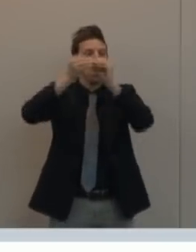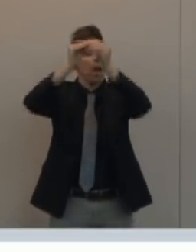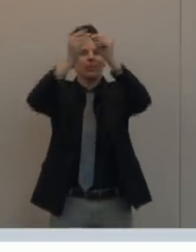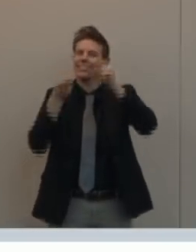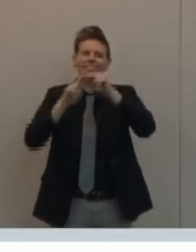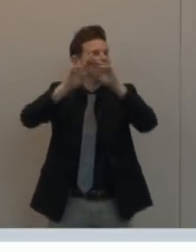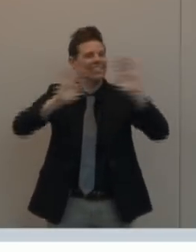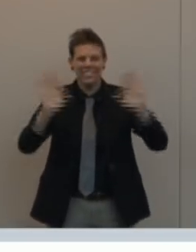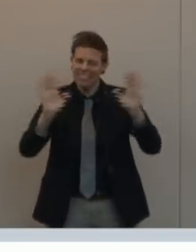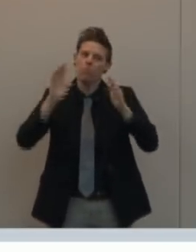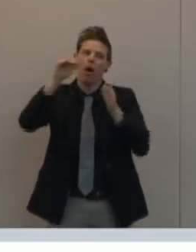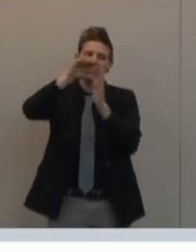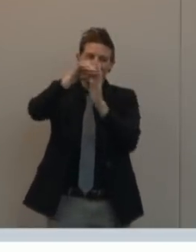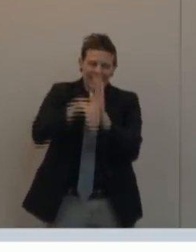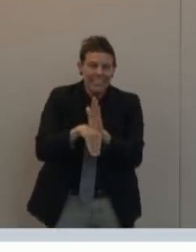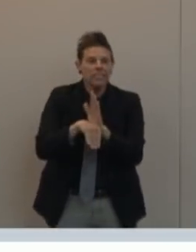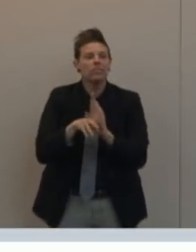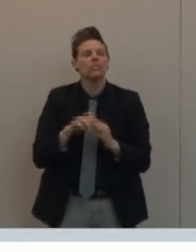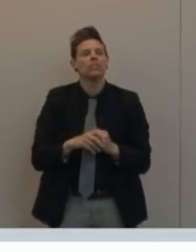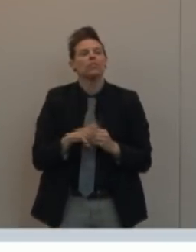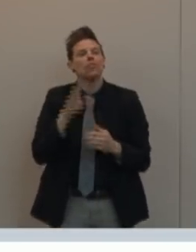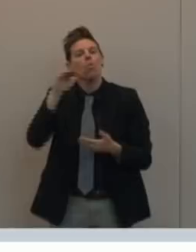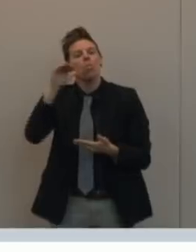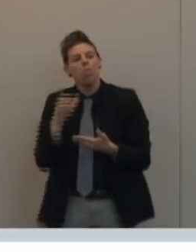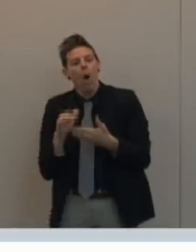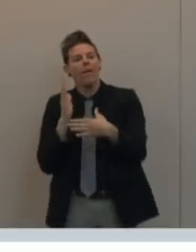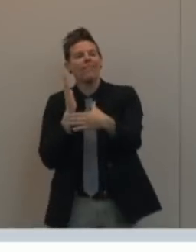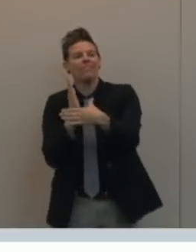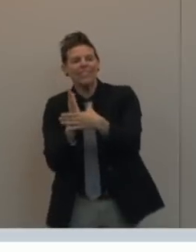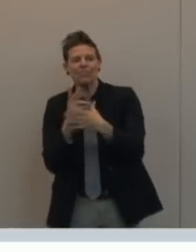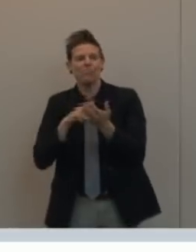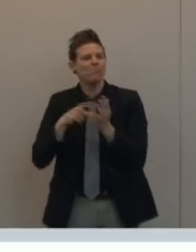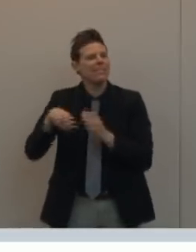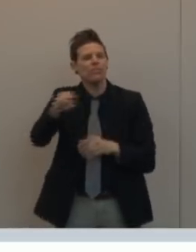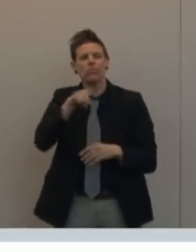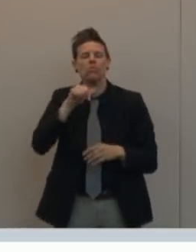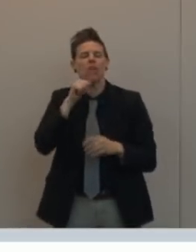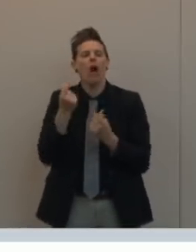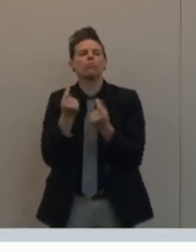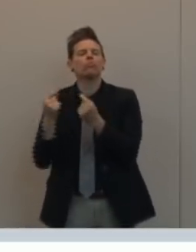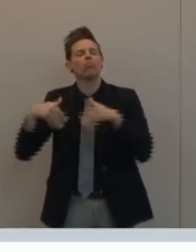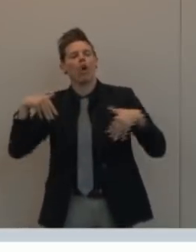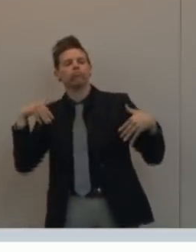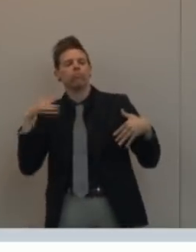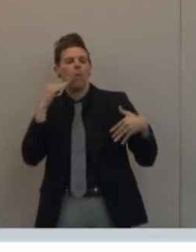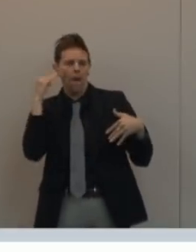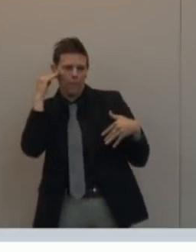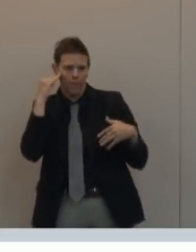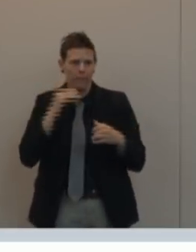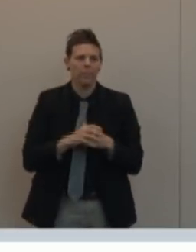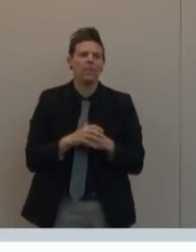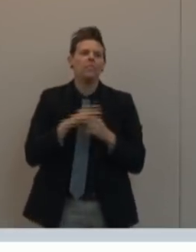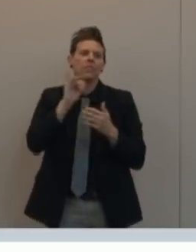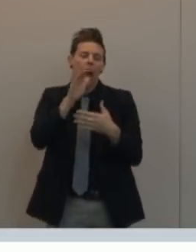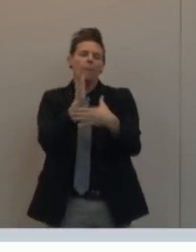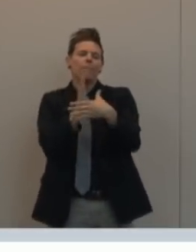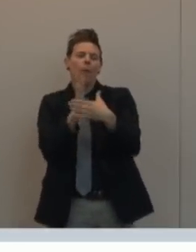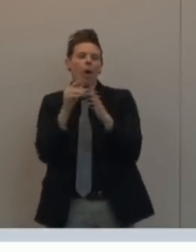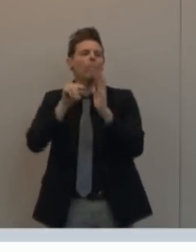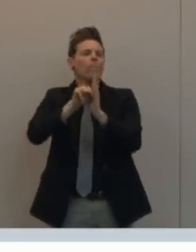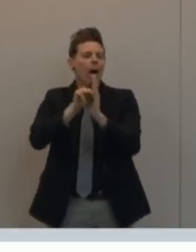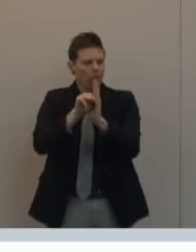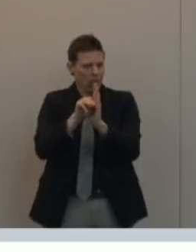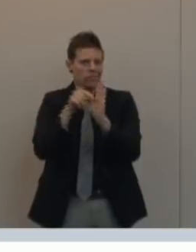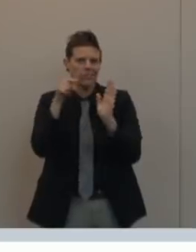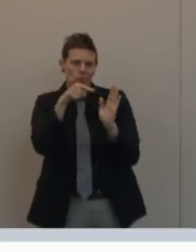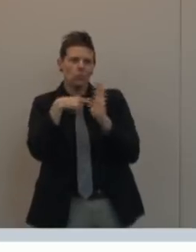intervention model. It would be horrific. In the moderate intervention model, it's going to be a struggle. And